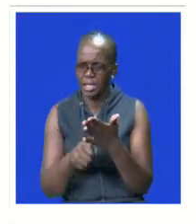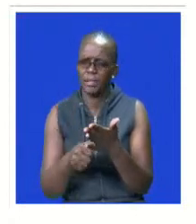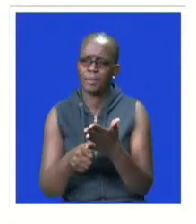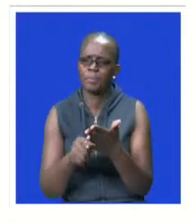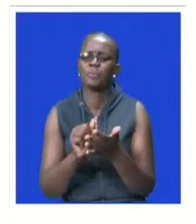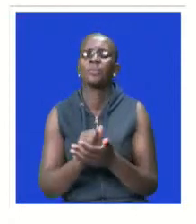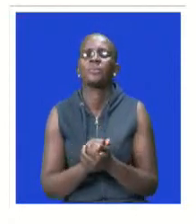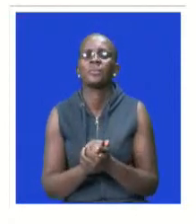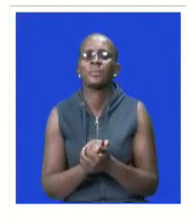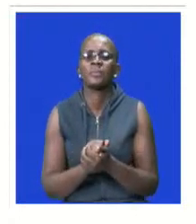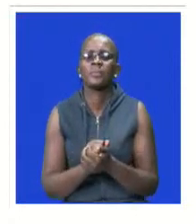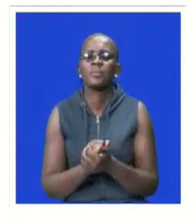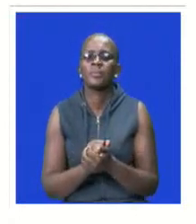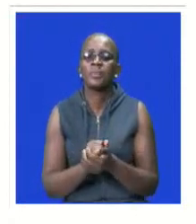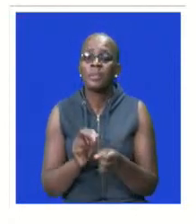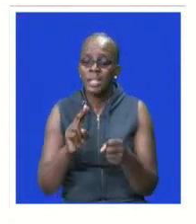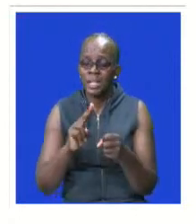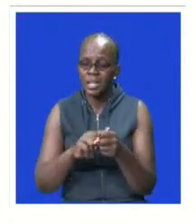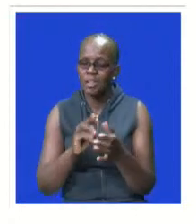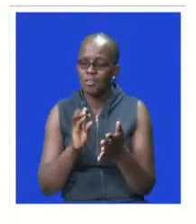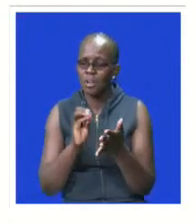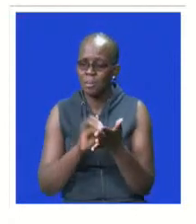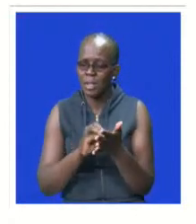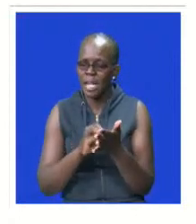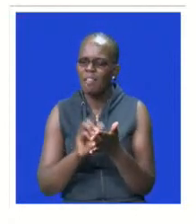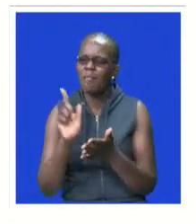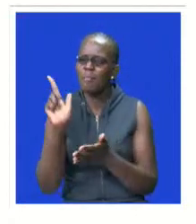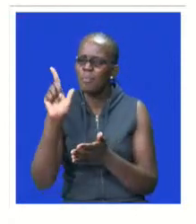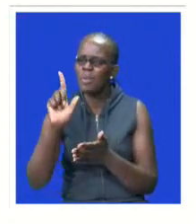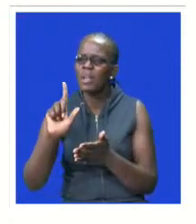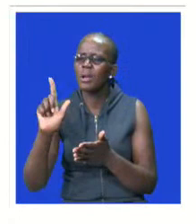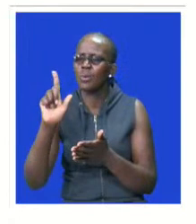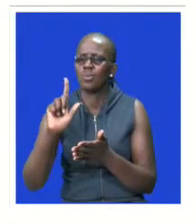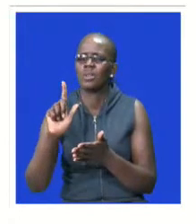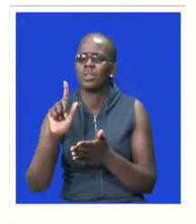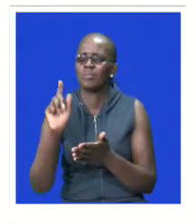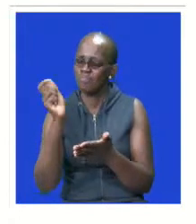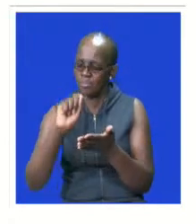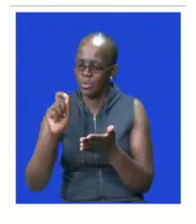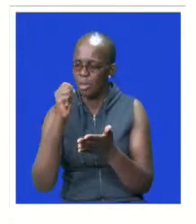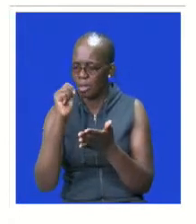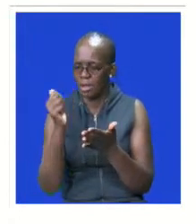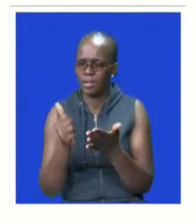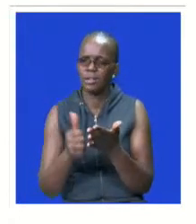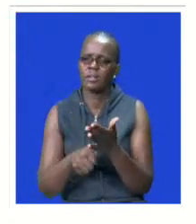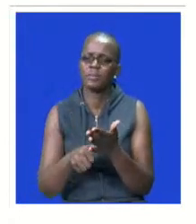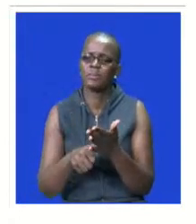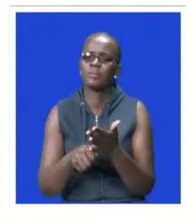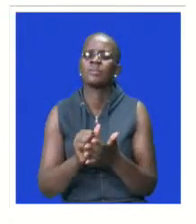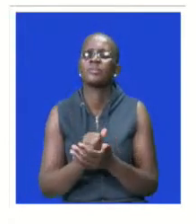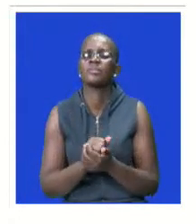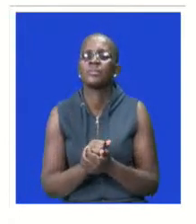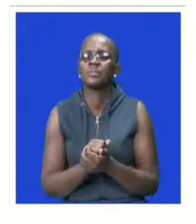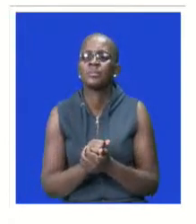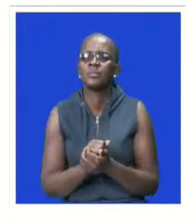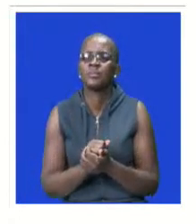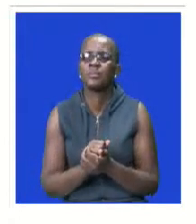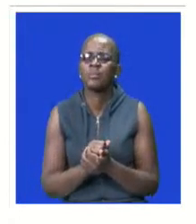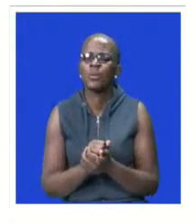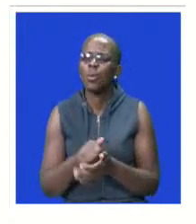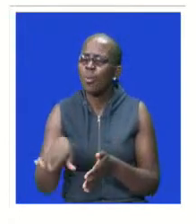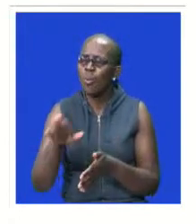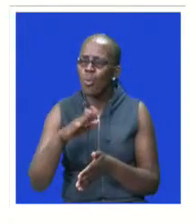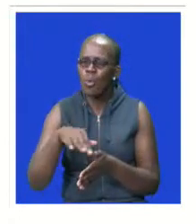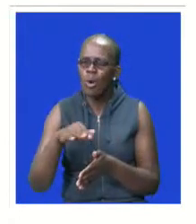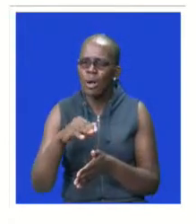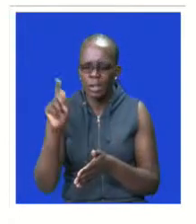language. The form has to take that of a letter. The structure has to take that of a letter. So you immediately summon